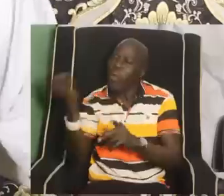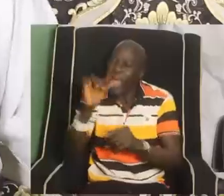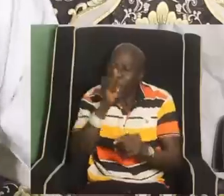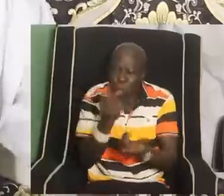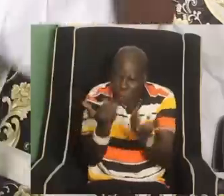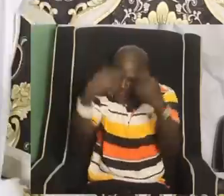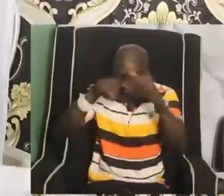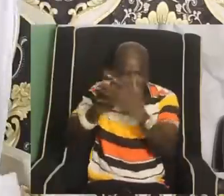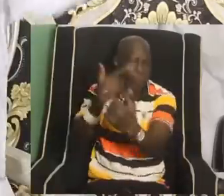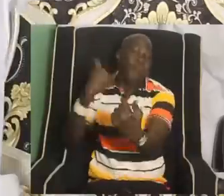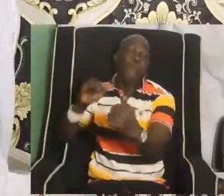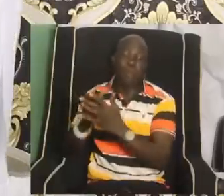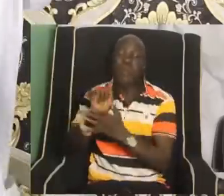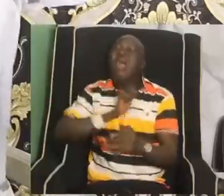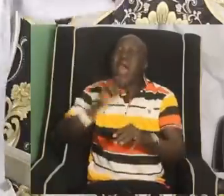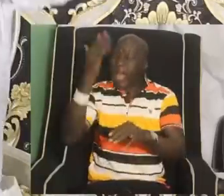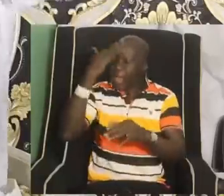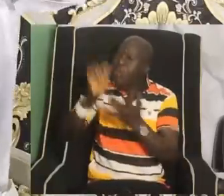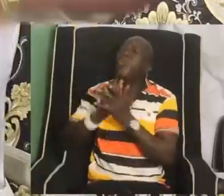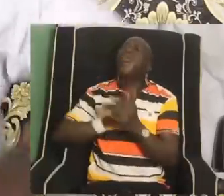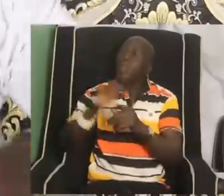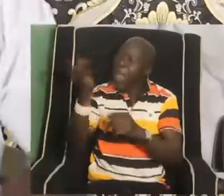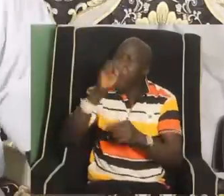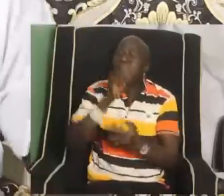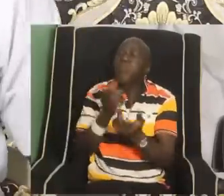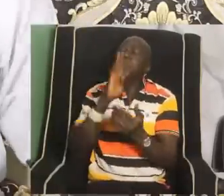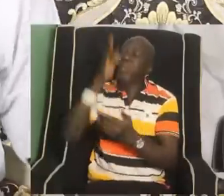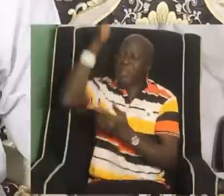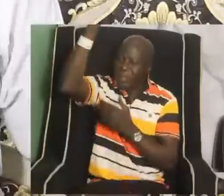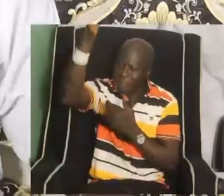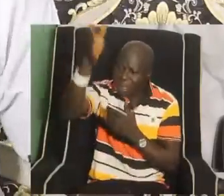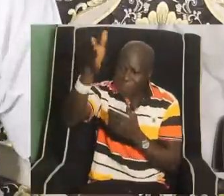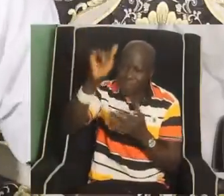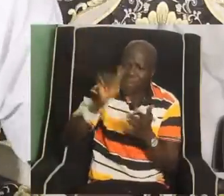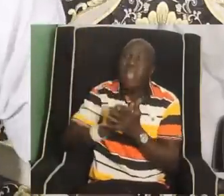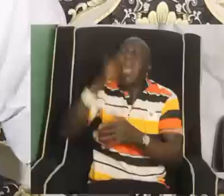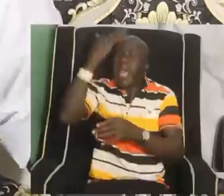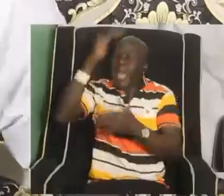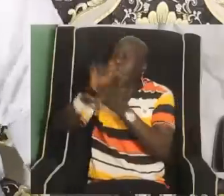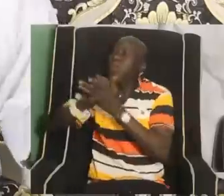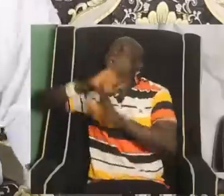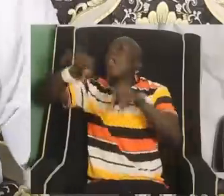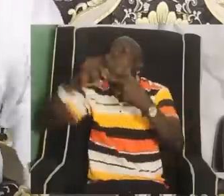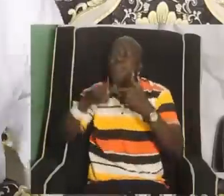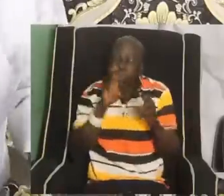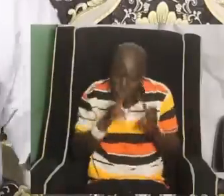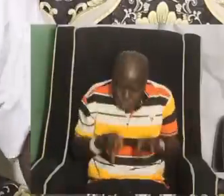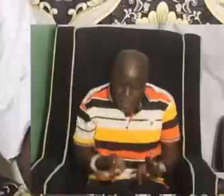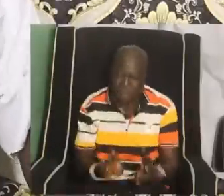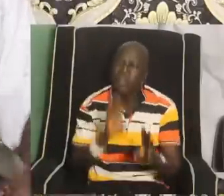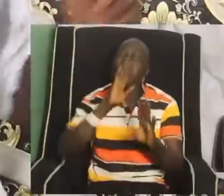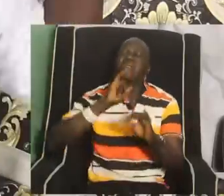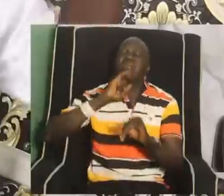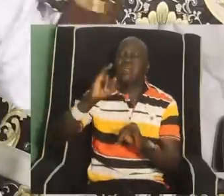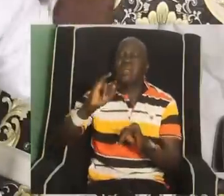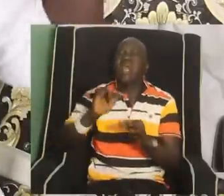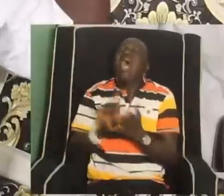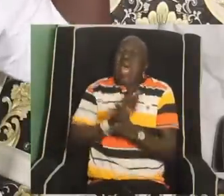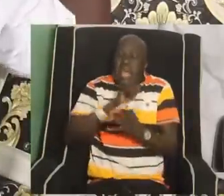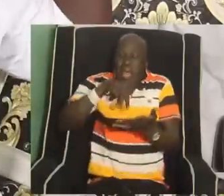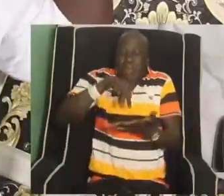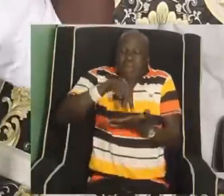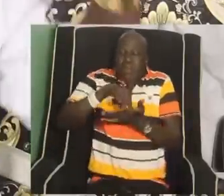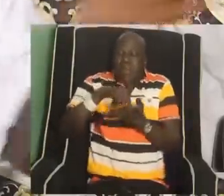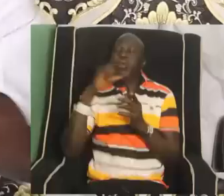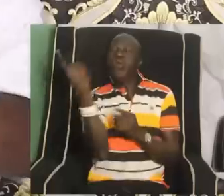where I'm coming from. Èmi mo mọ ibi tí mo fẹ́ dé. I'm the one that know my destination. Mo dẹ̀ mọ bí ọ̀nà ṣe rí. And I know how the way is. Mo dádúrà mi